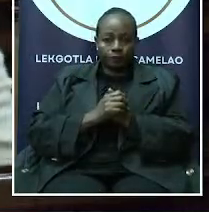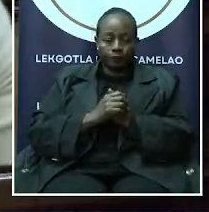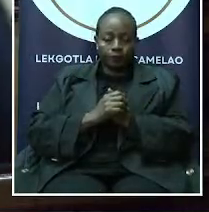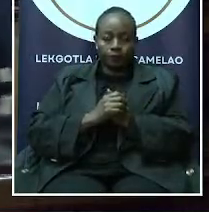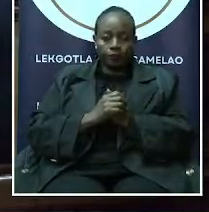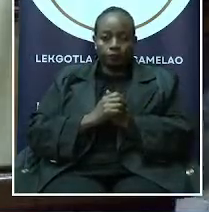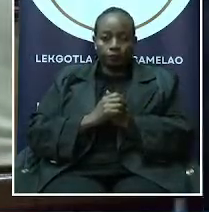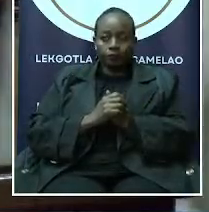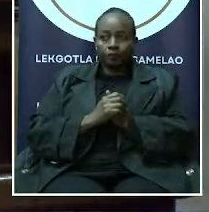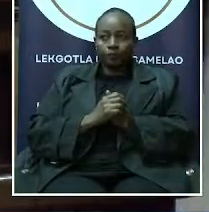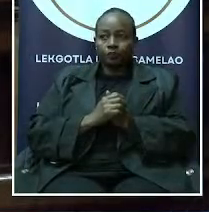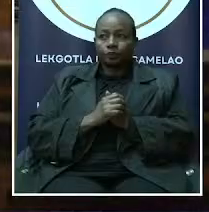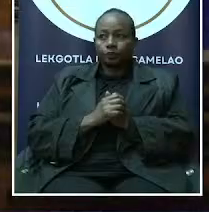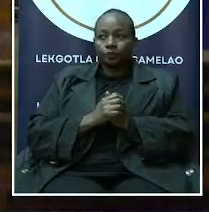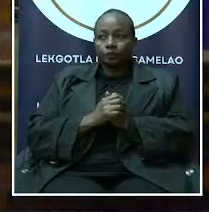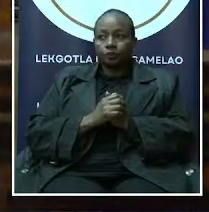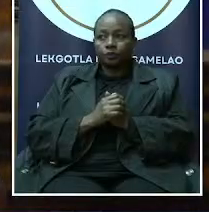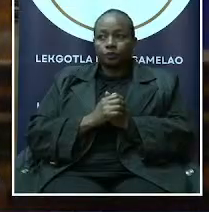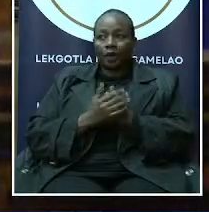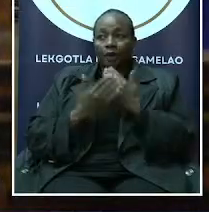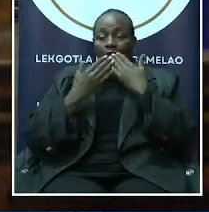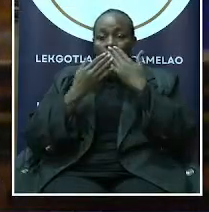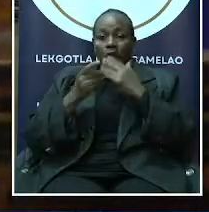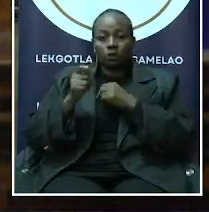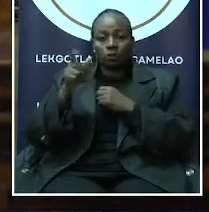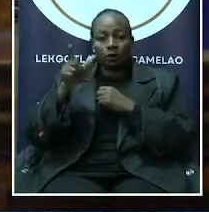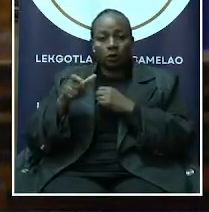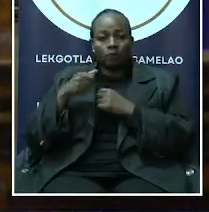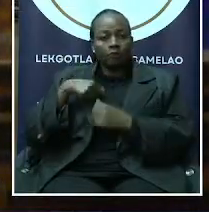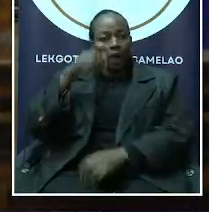Thank you very much, Honorable Speaker. Honorable academics, can you please come up?